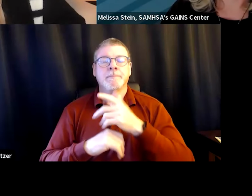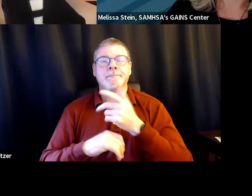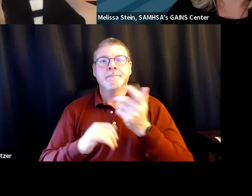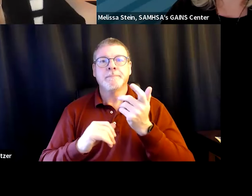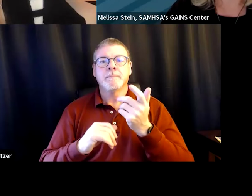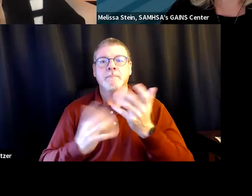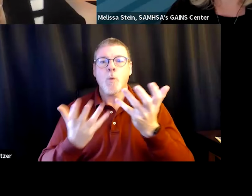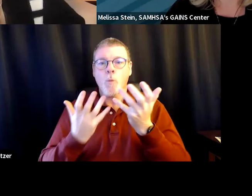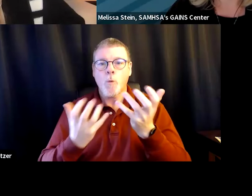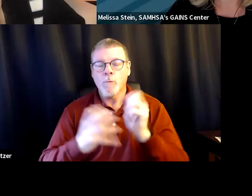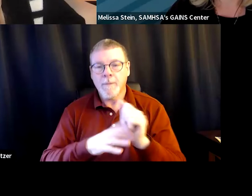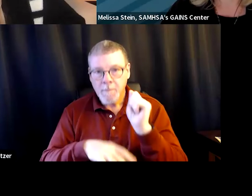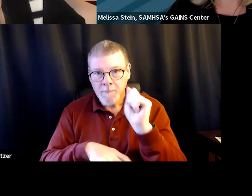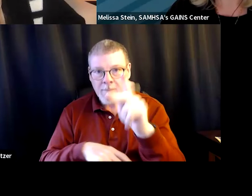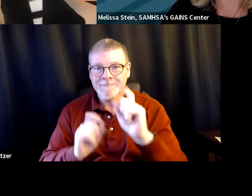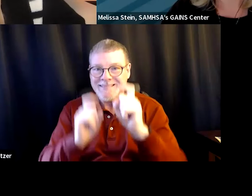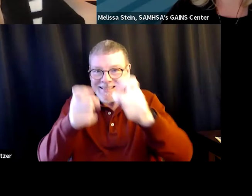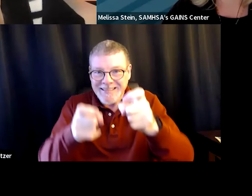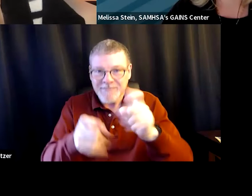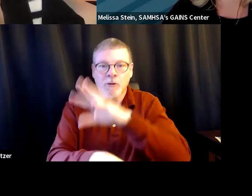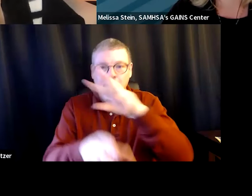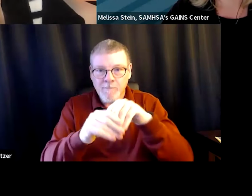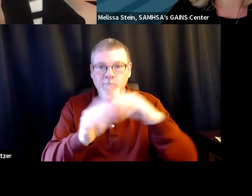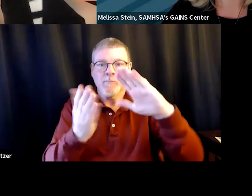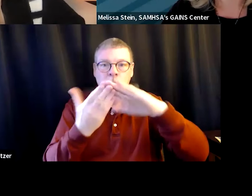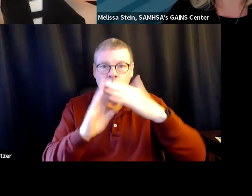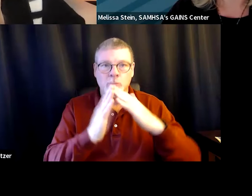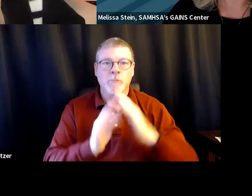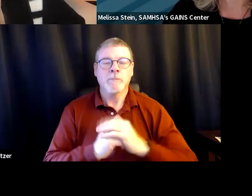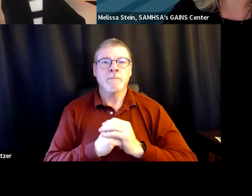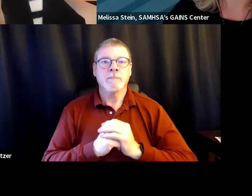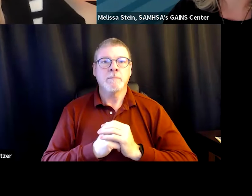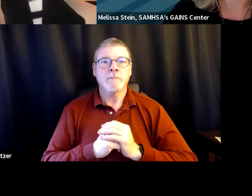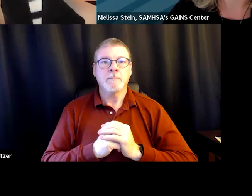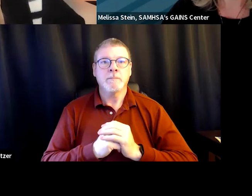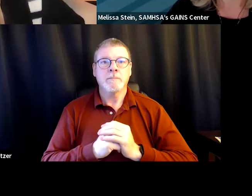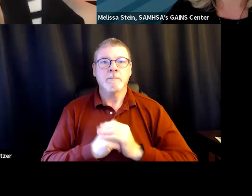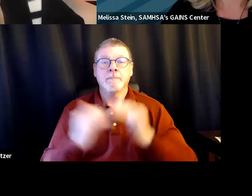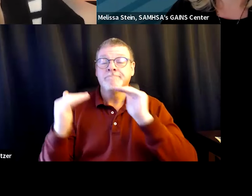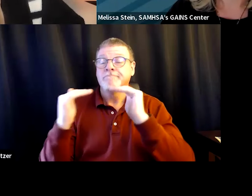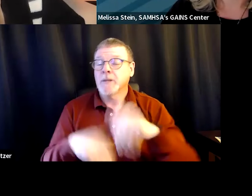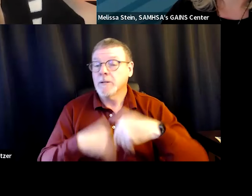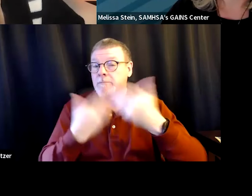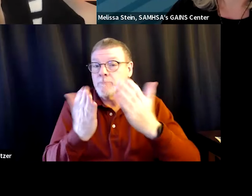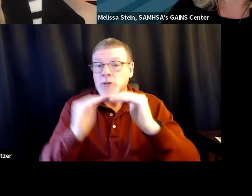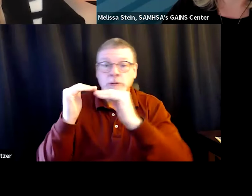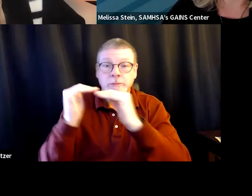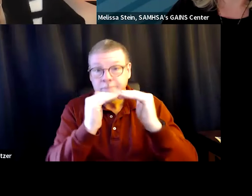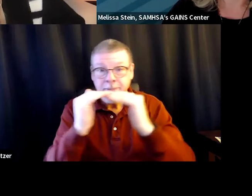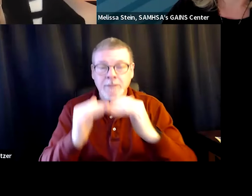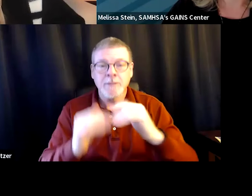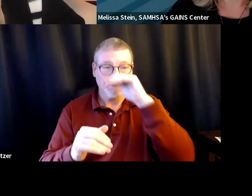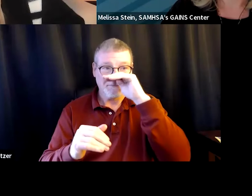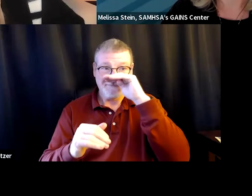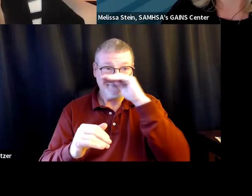give back, who want to be involved in the community, whether that's serving as peers or other